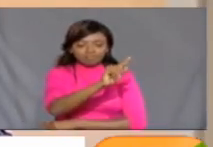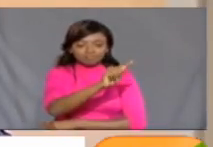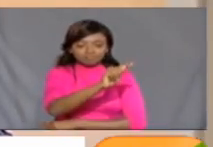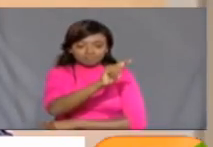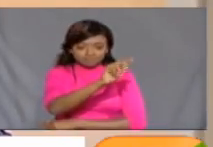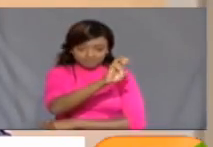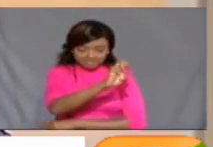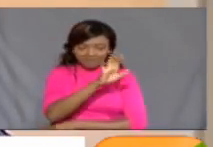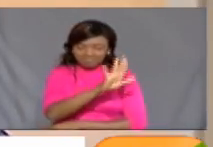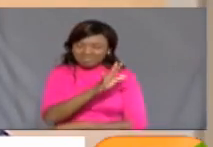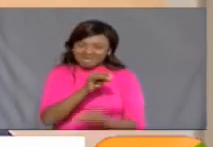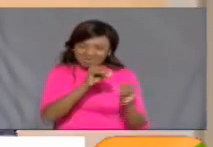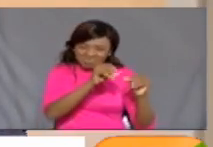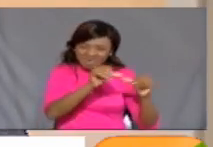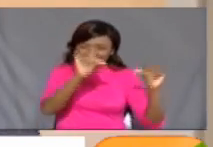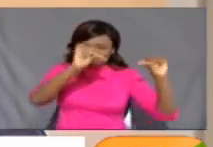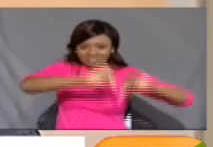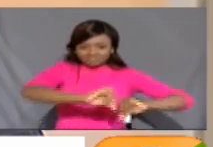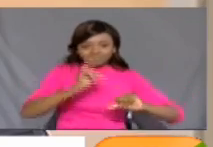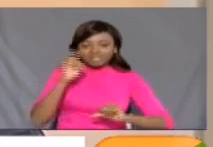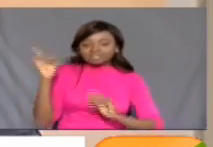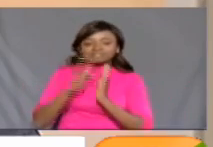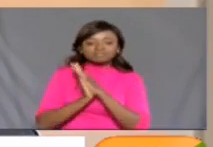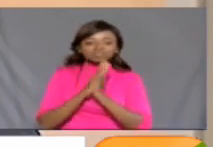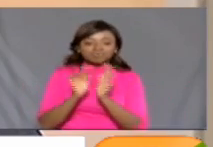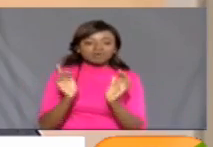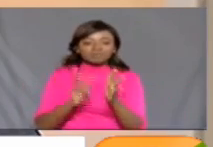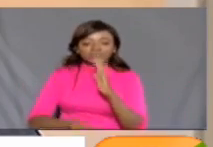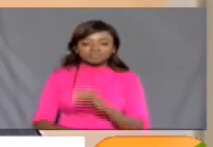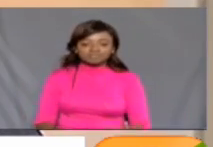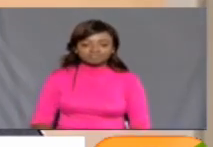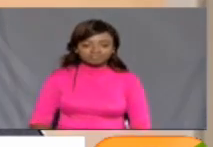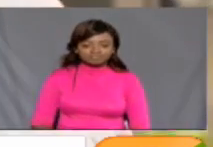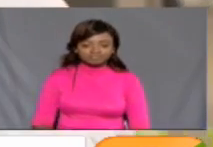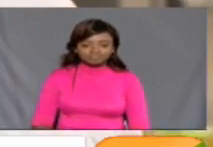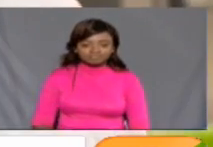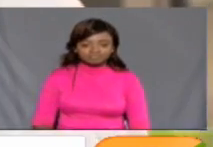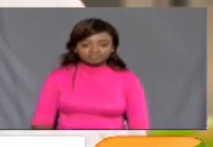products. This and more stories in our corporate news roundup.